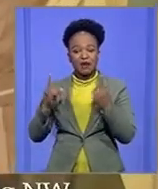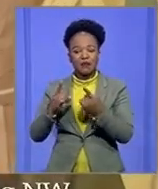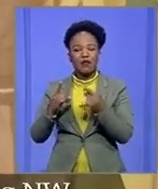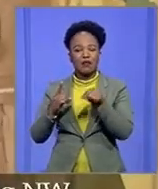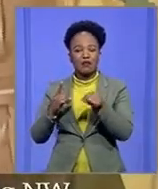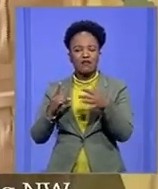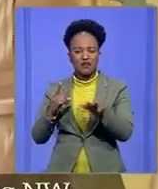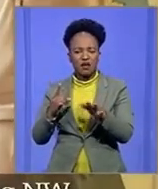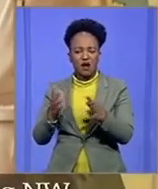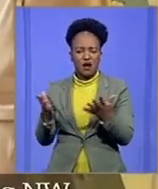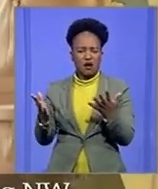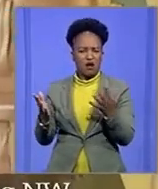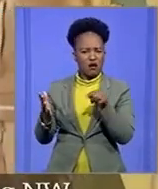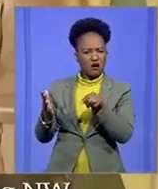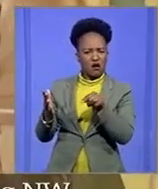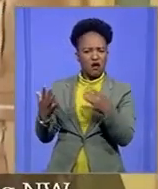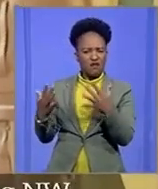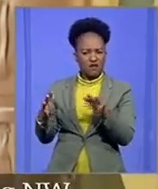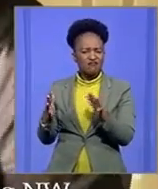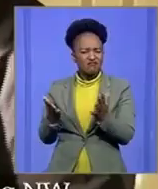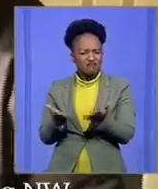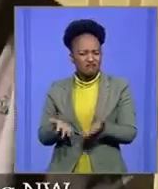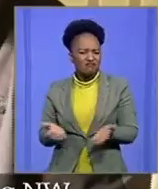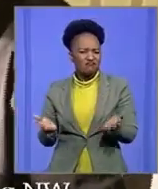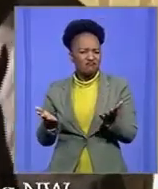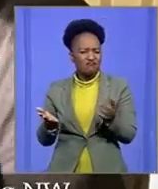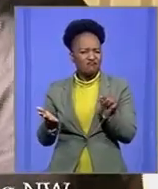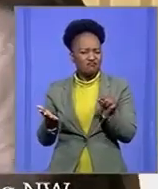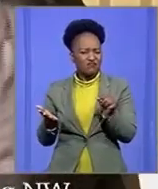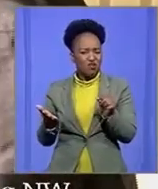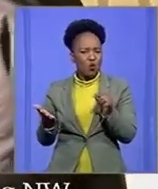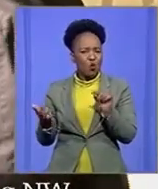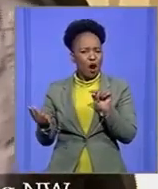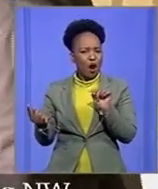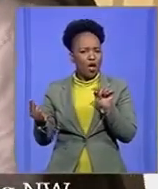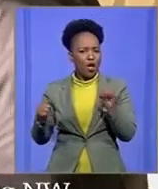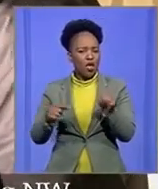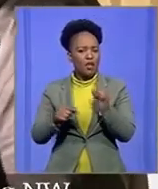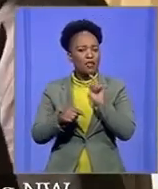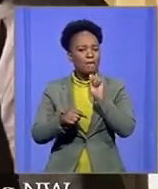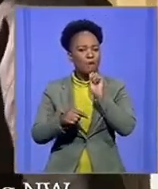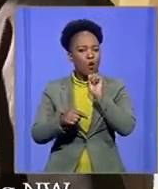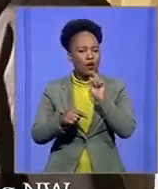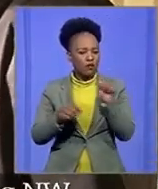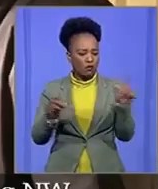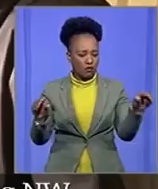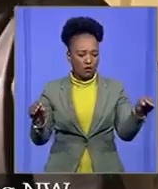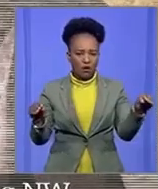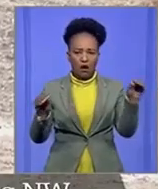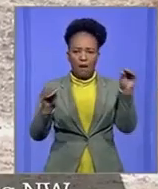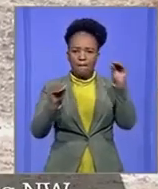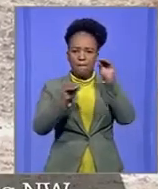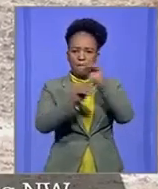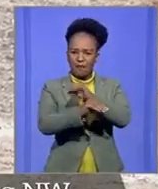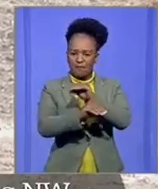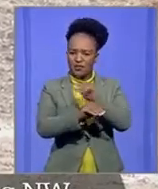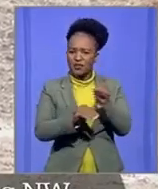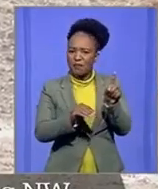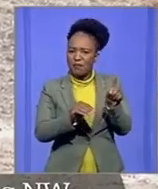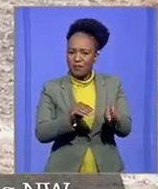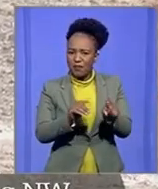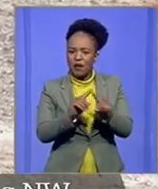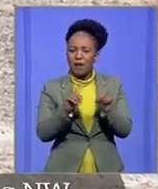go tlhalosiwa fa le gore batlhankela bano ba fitlhetse ke ba bangwe ba ba neng ba goroga mo tirong mo mosong mme go sa le gale gompieno mokhuduthamaga